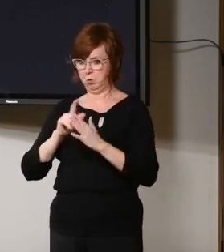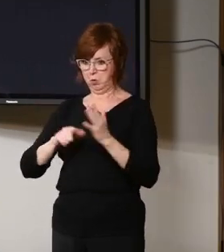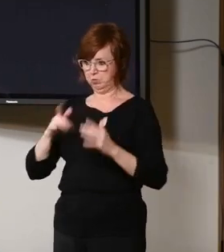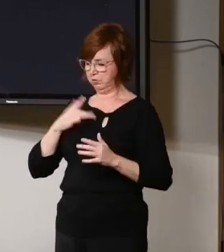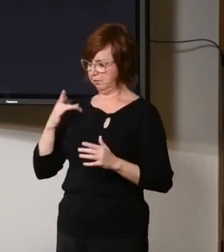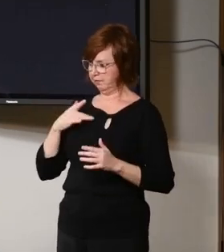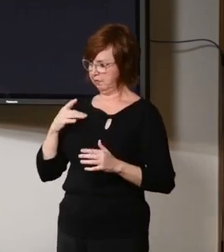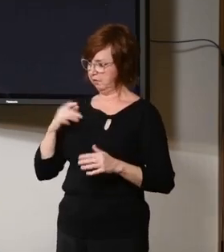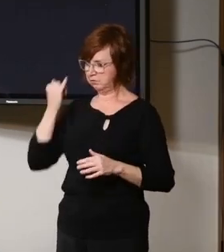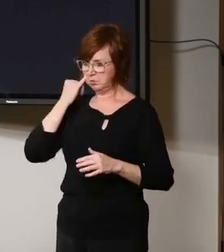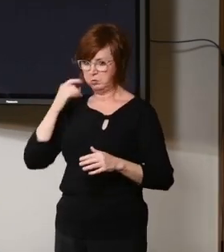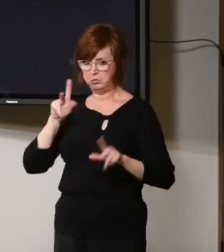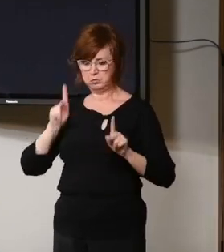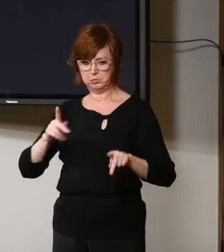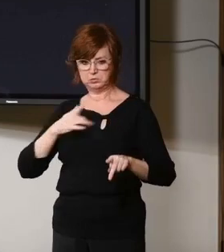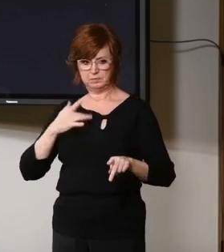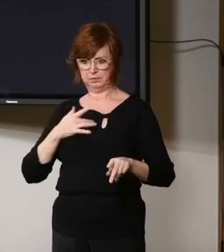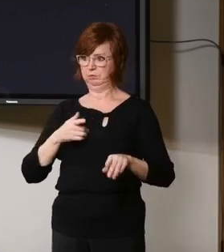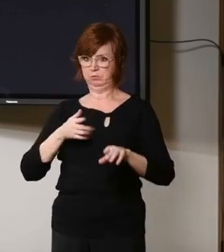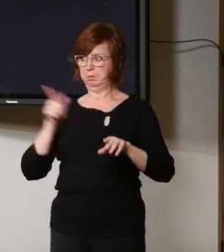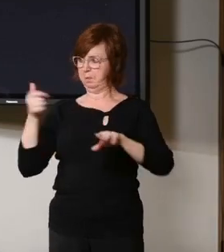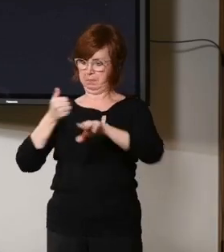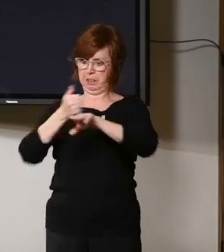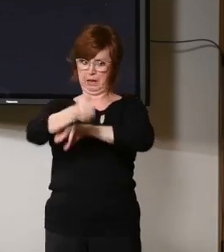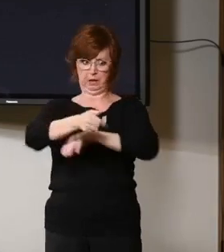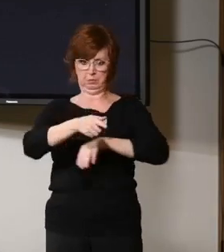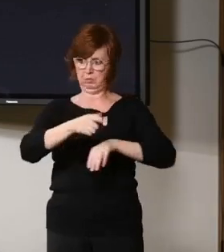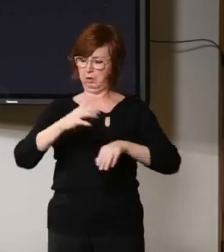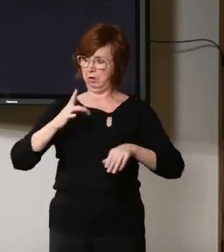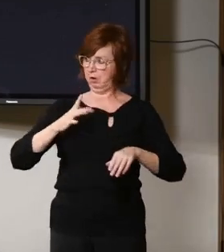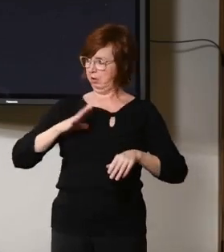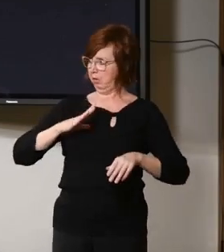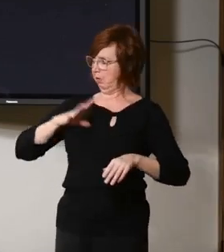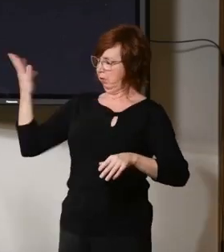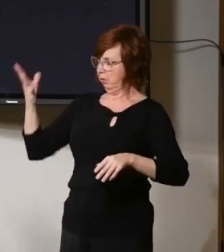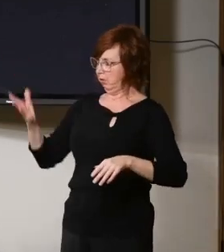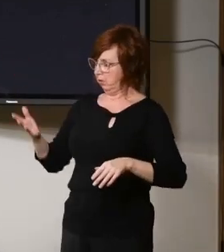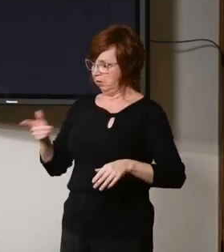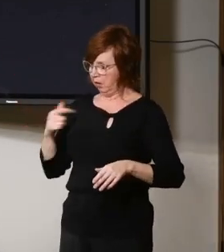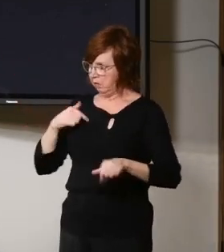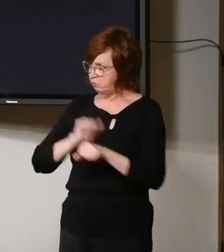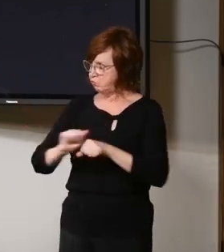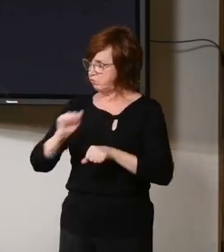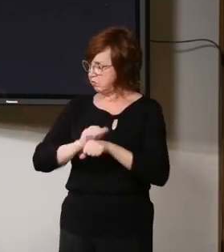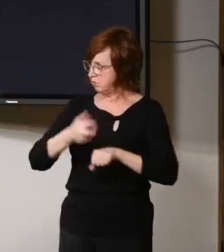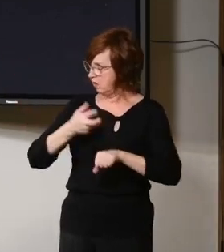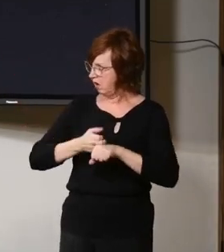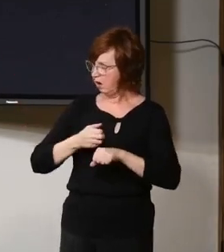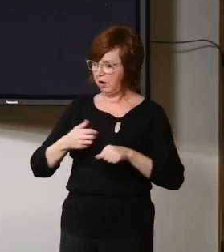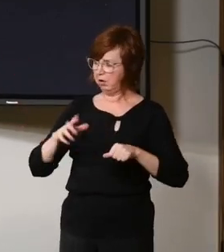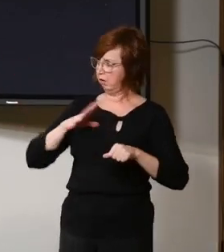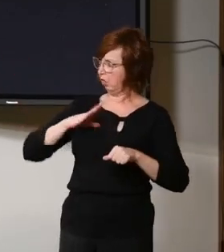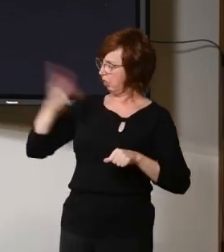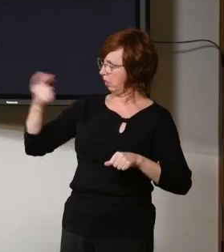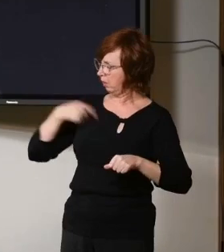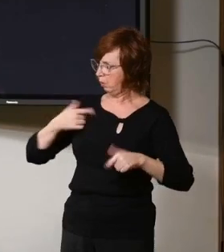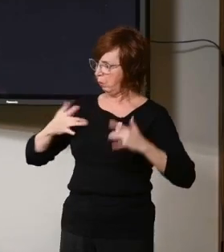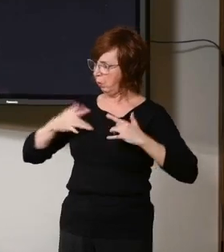to people maybe taking a bit of offense to what you're saying? Well, for those that take